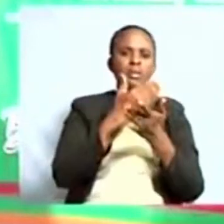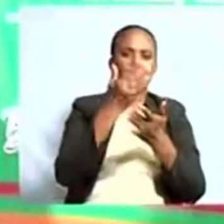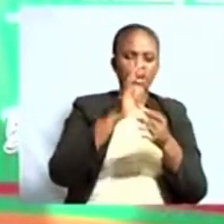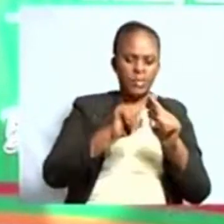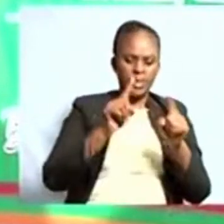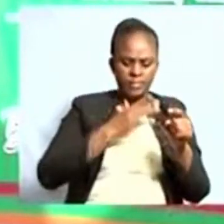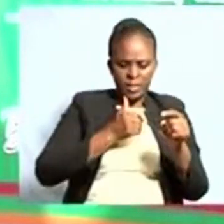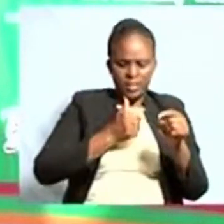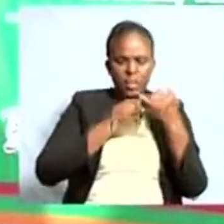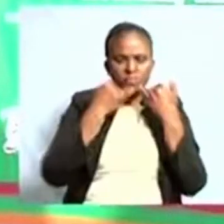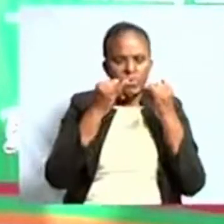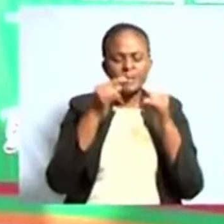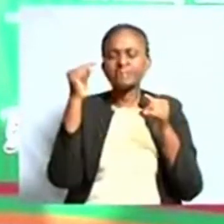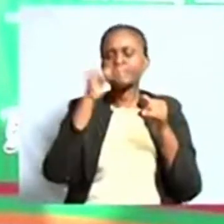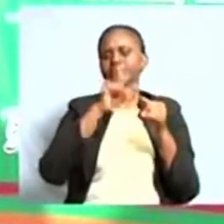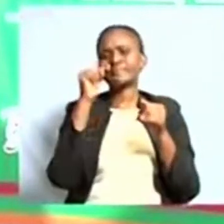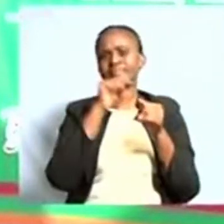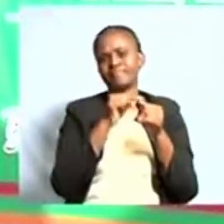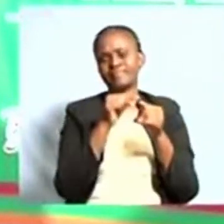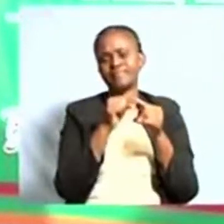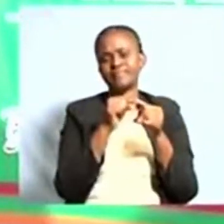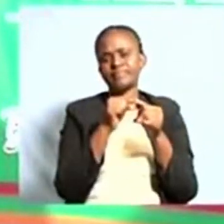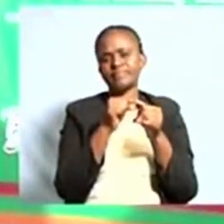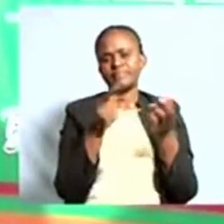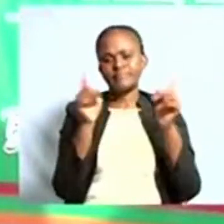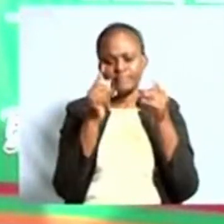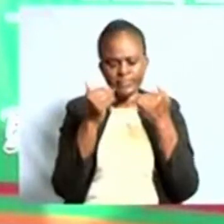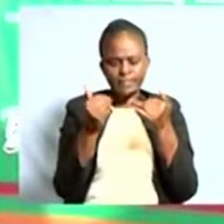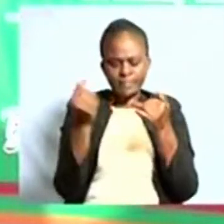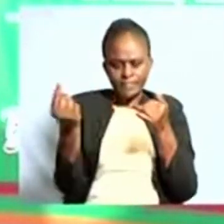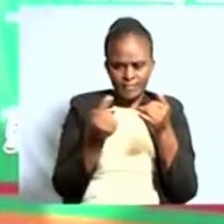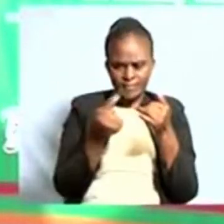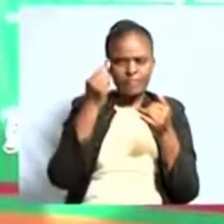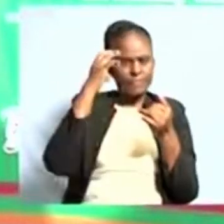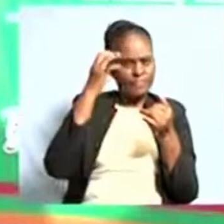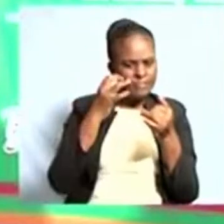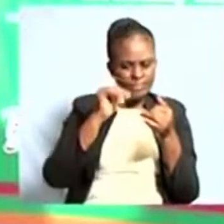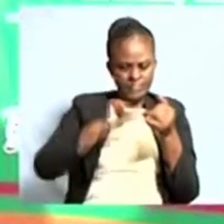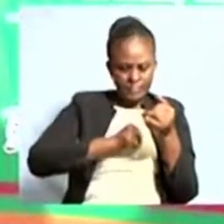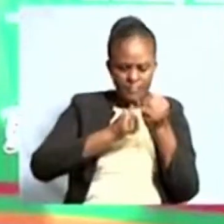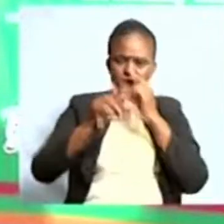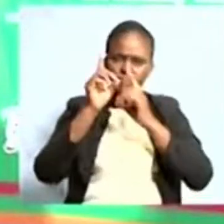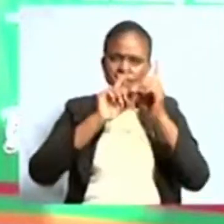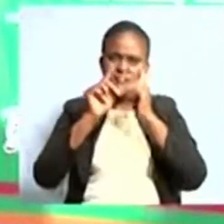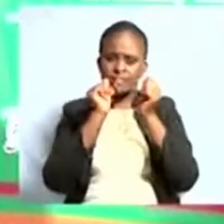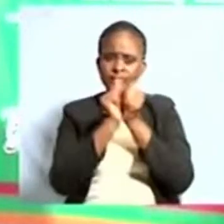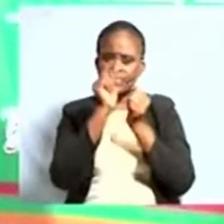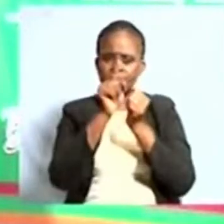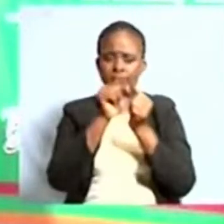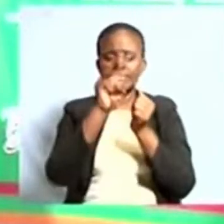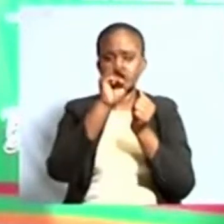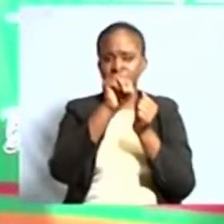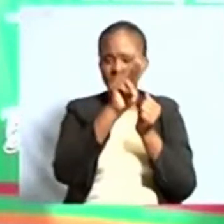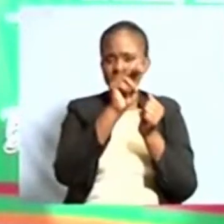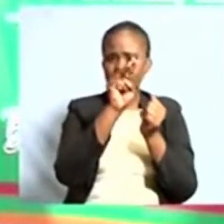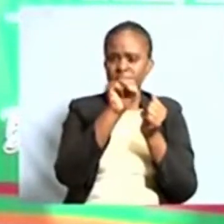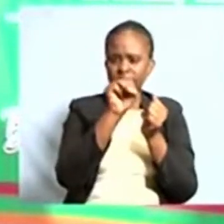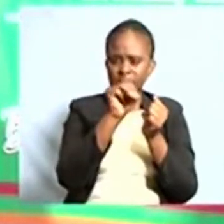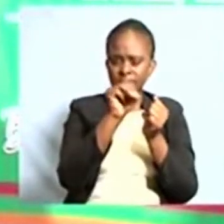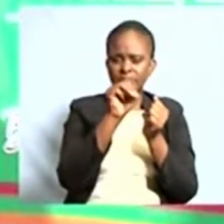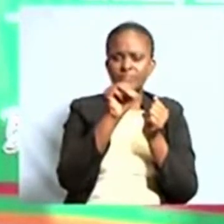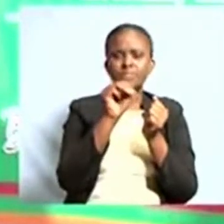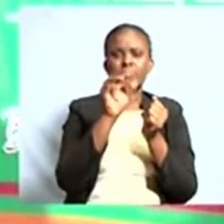told it's counterfeit. When it comes to our office, we engage you as Mr. Somali, as the owner of the